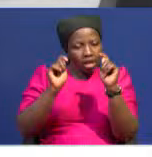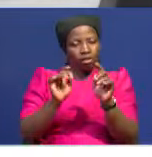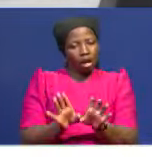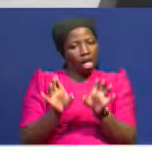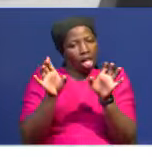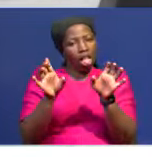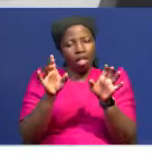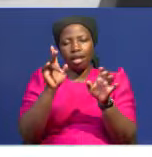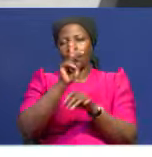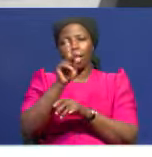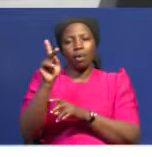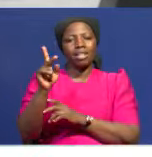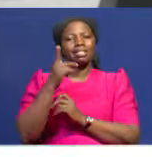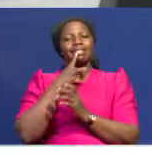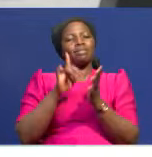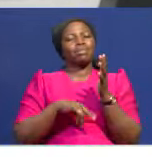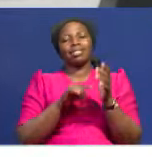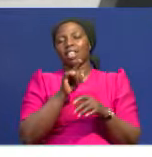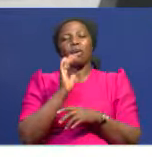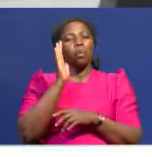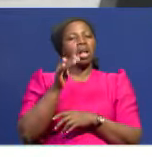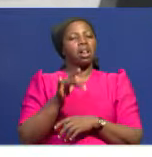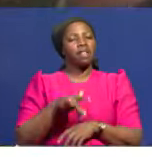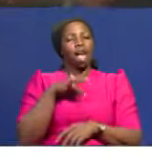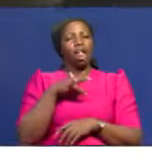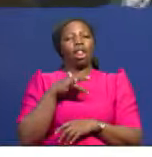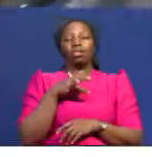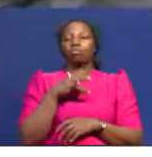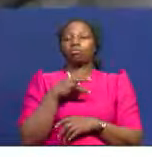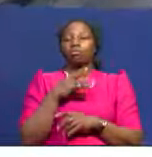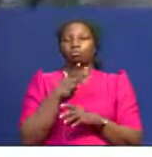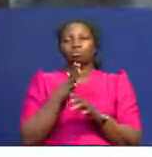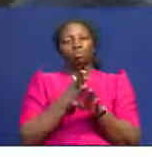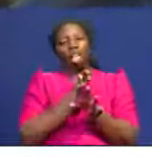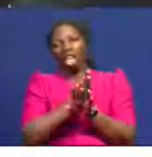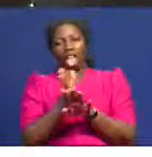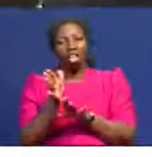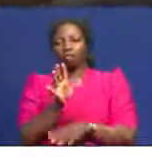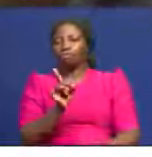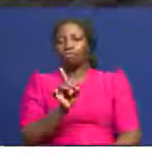administration, saying he will not be distracted.